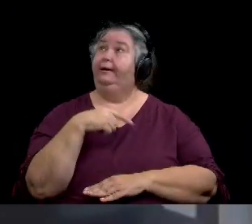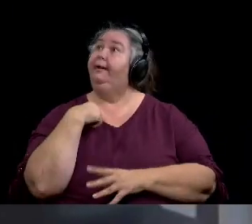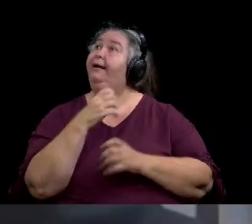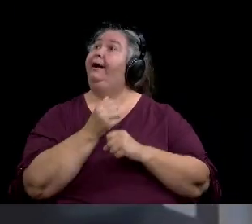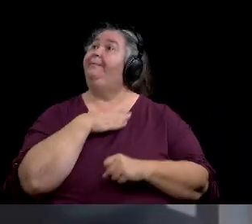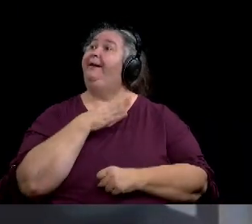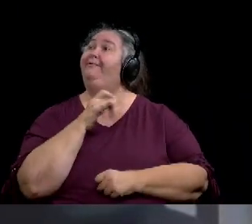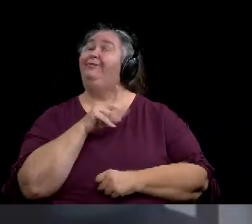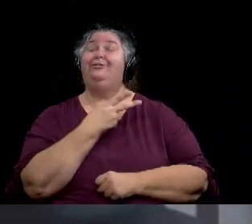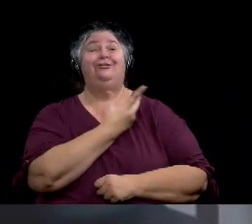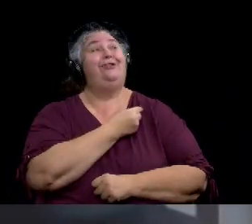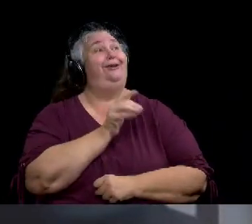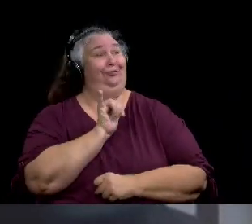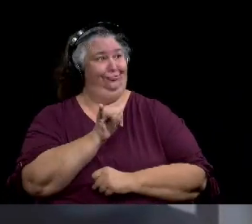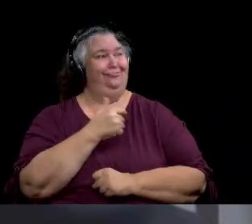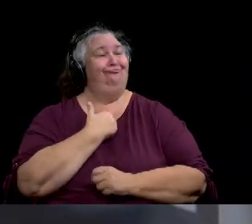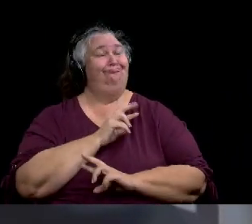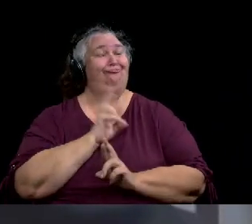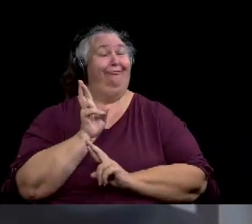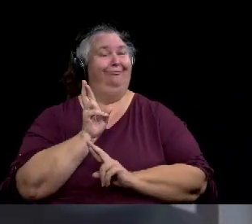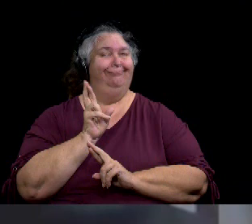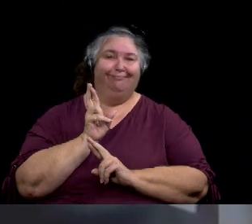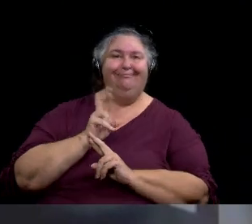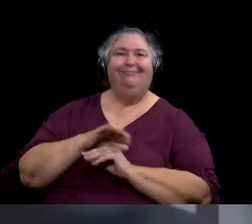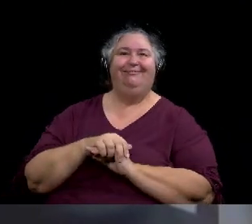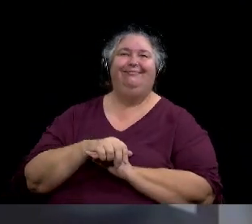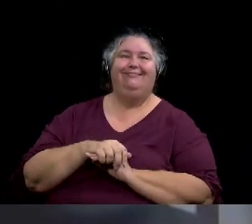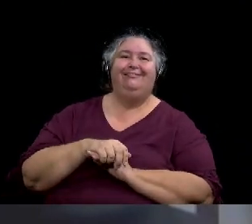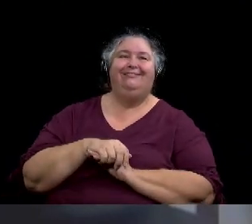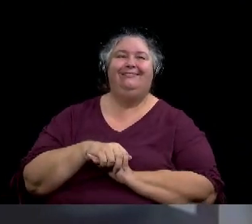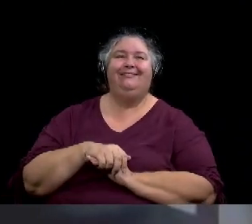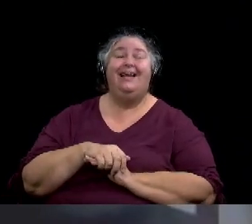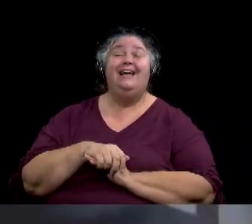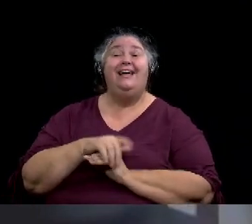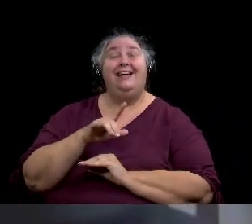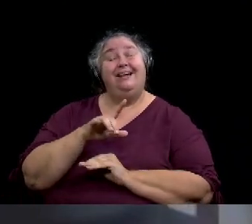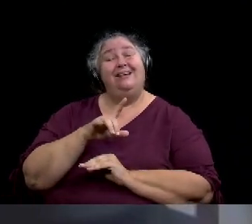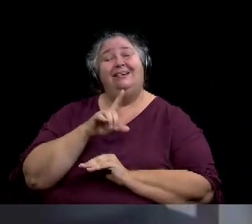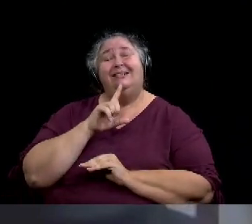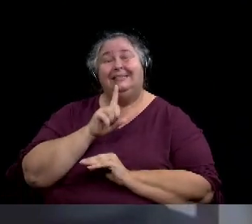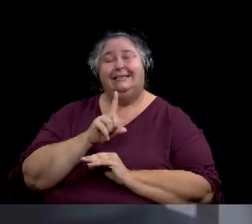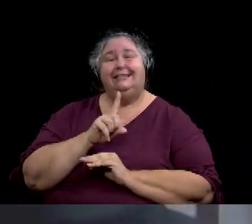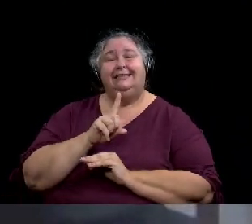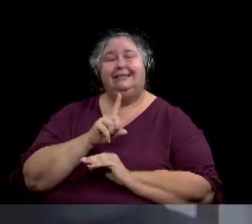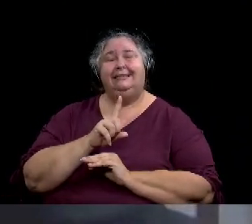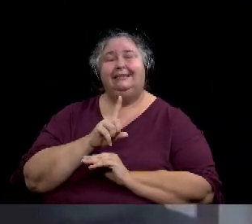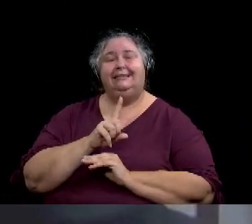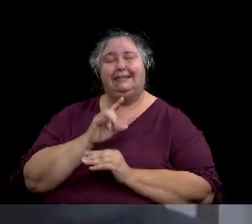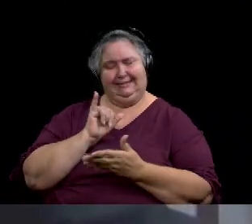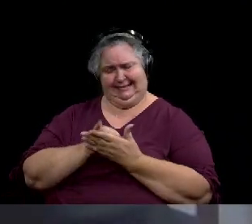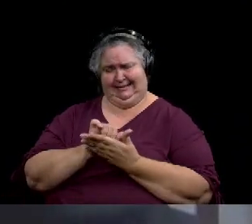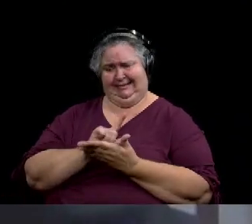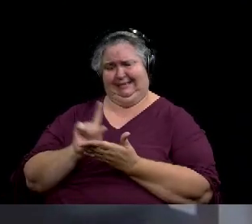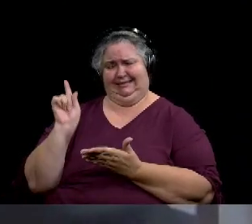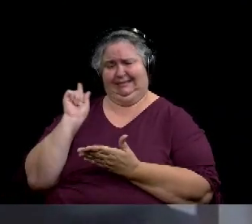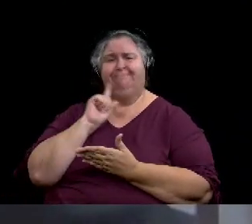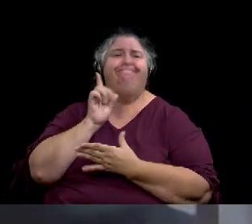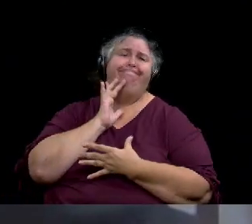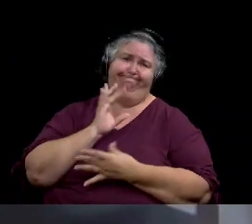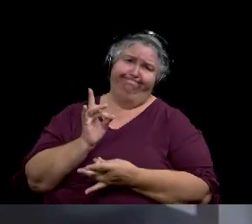well, so I'm ready. It's been a real interesting last week.